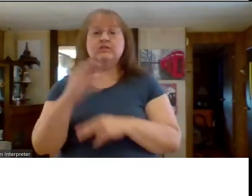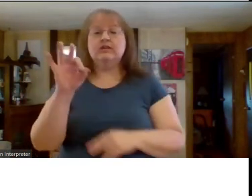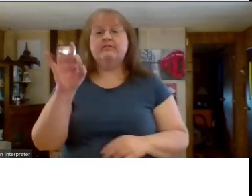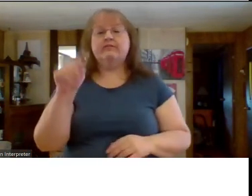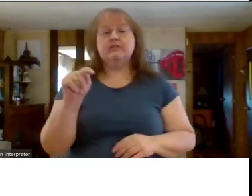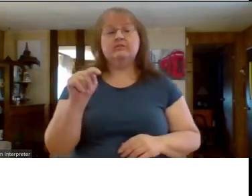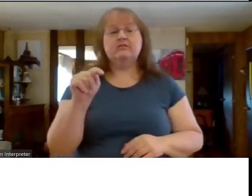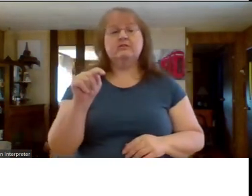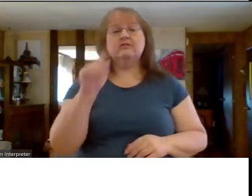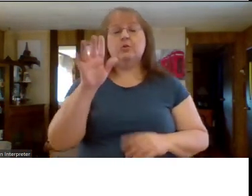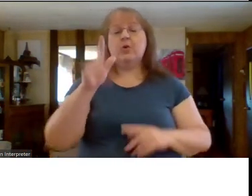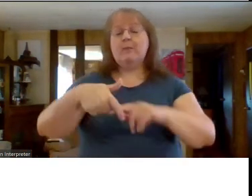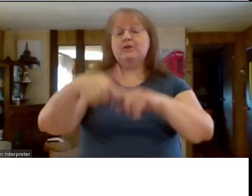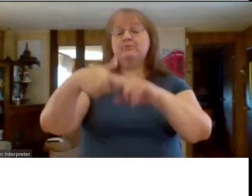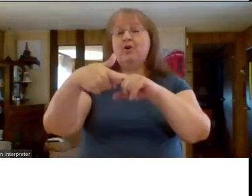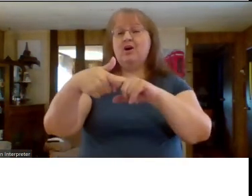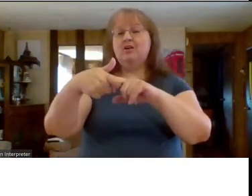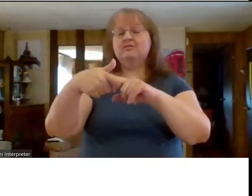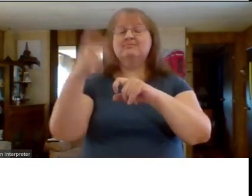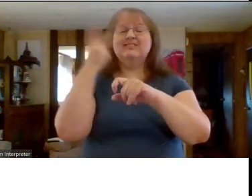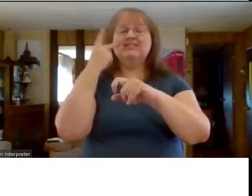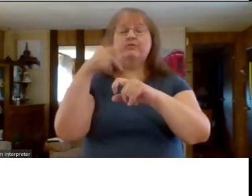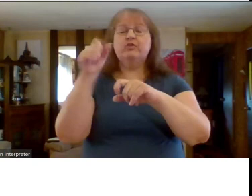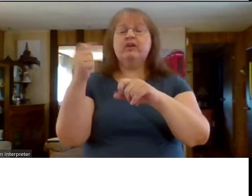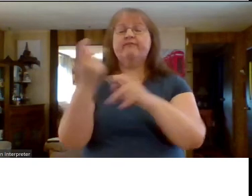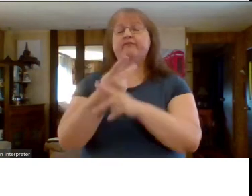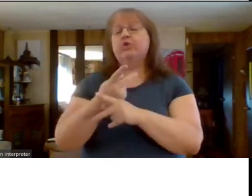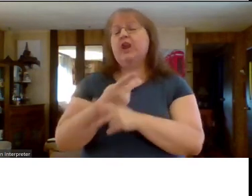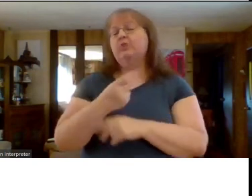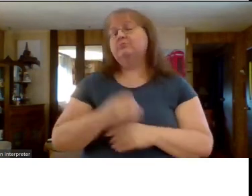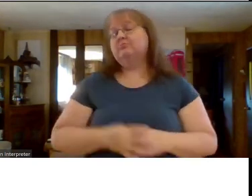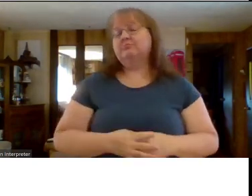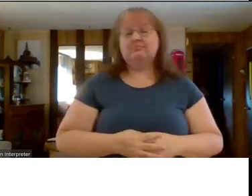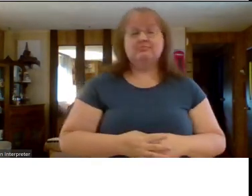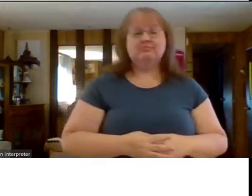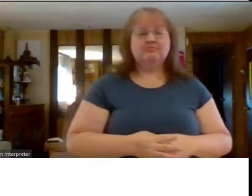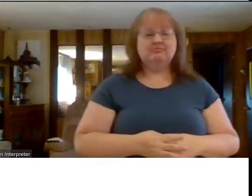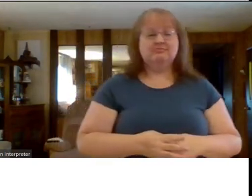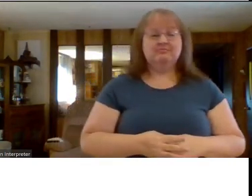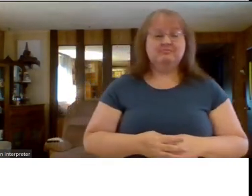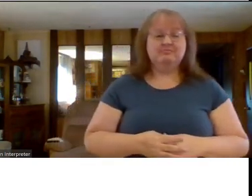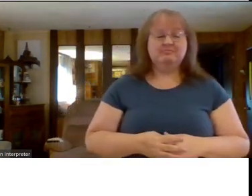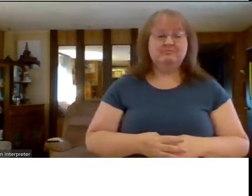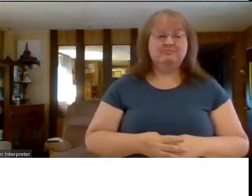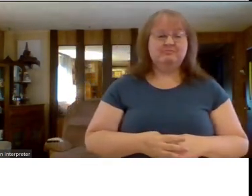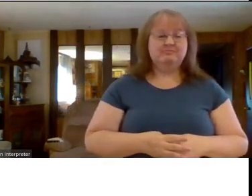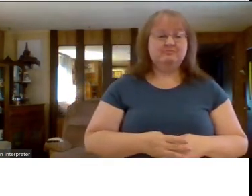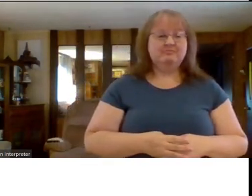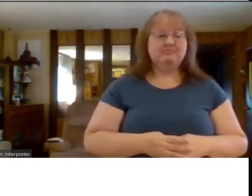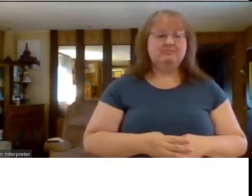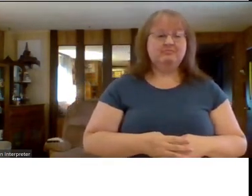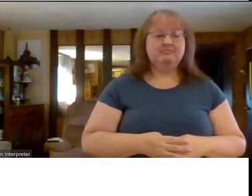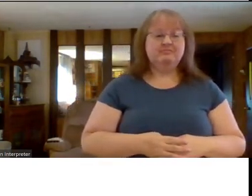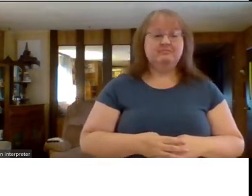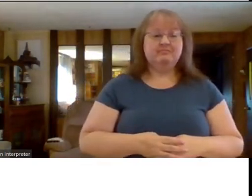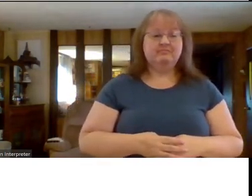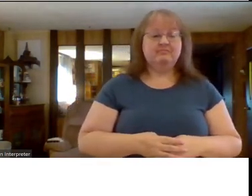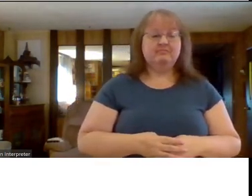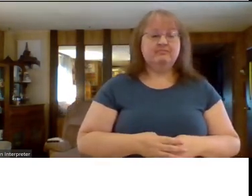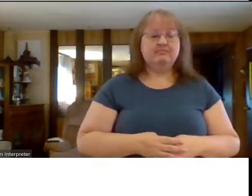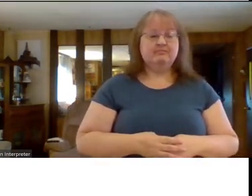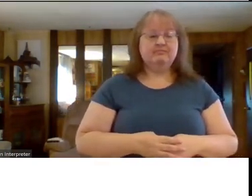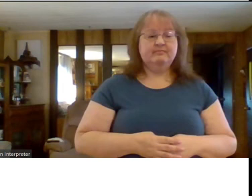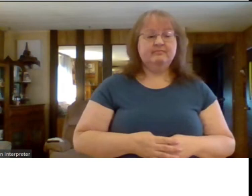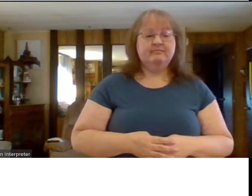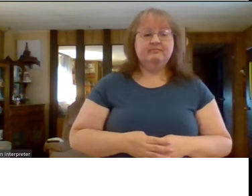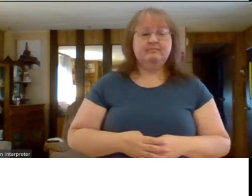in feet? In feet. So go ahead and press pause and see if you can figure out this, and then come back if you get stuck. Go